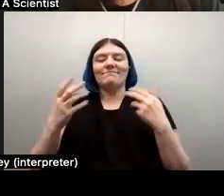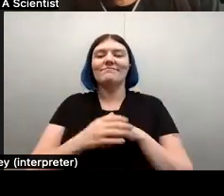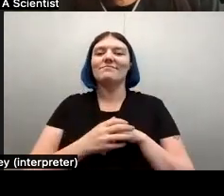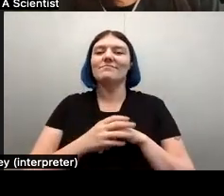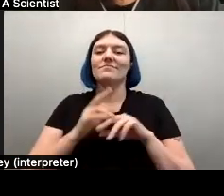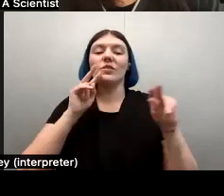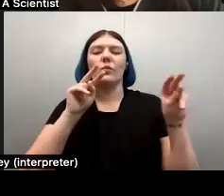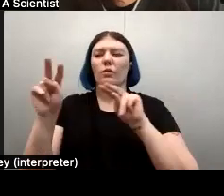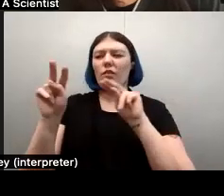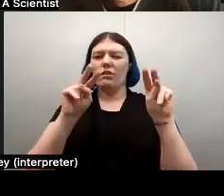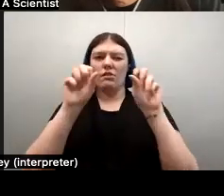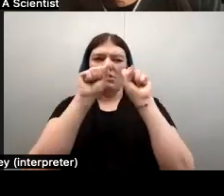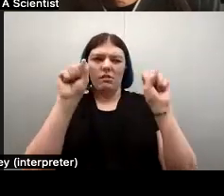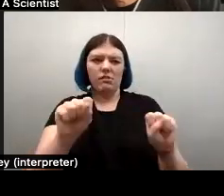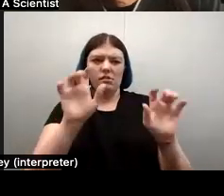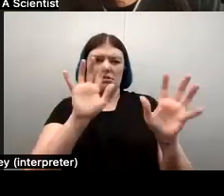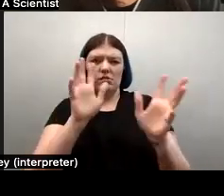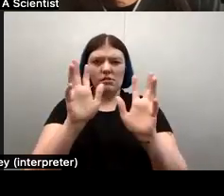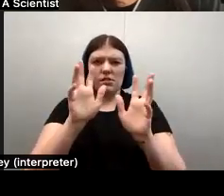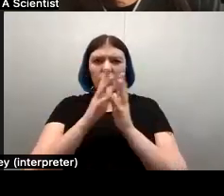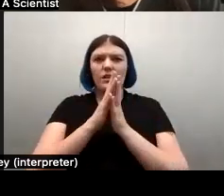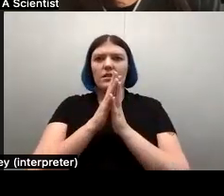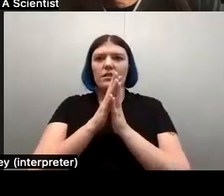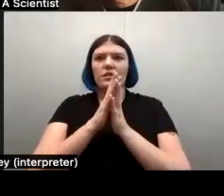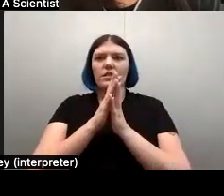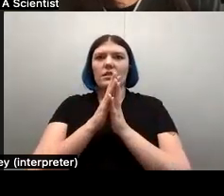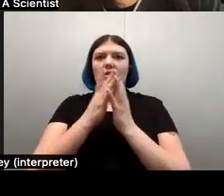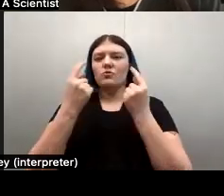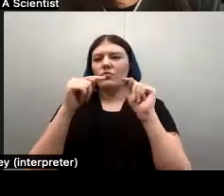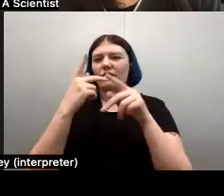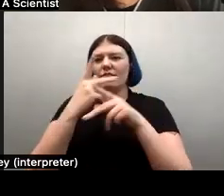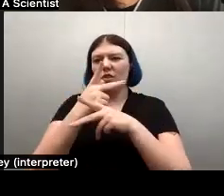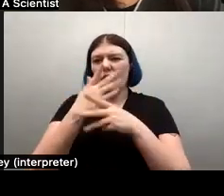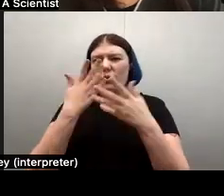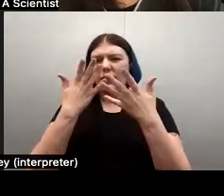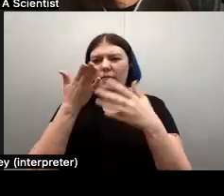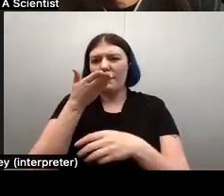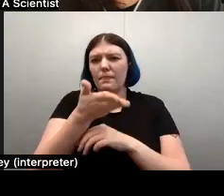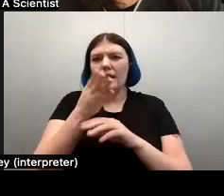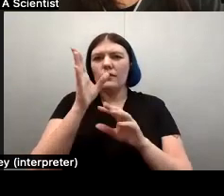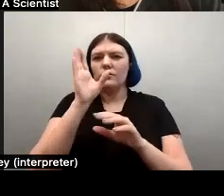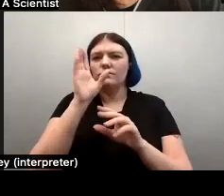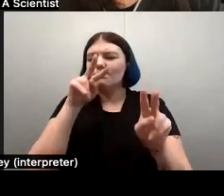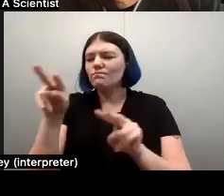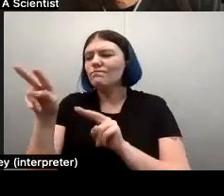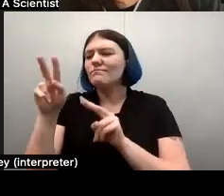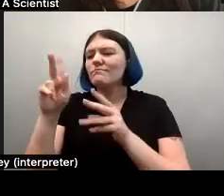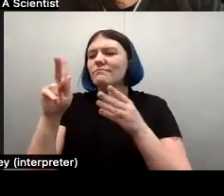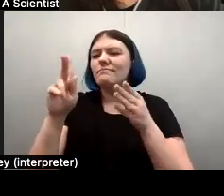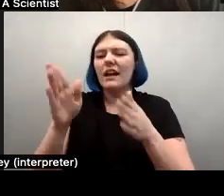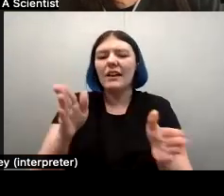the system, we try and go out there and study what exists out there. We try to look for patterns